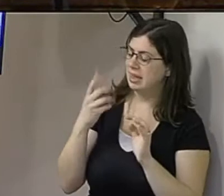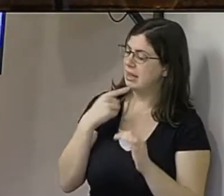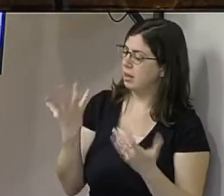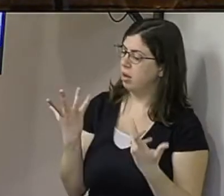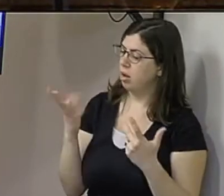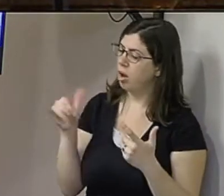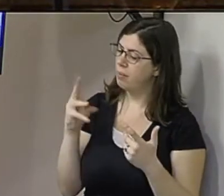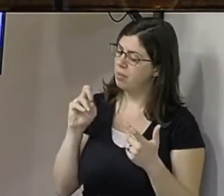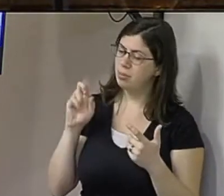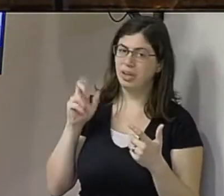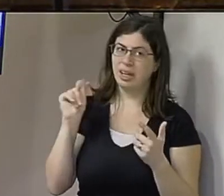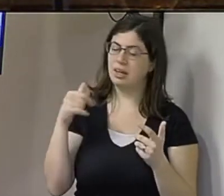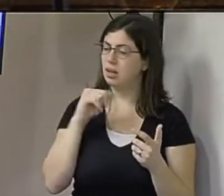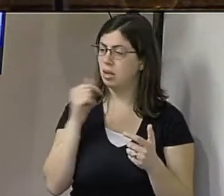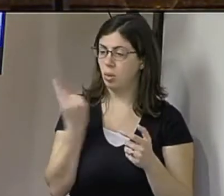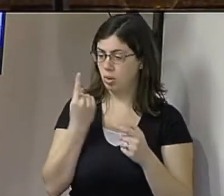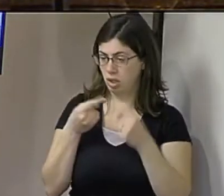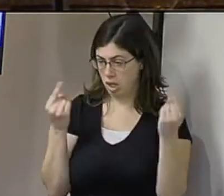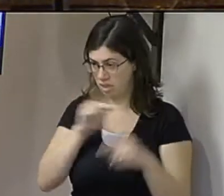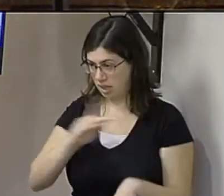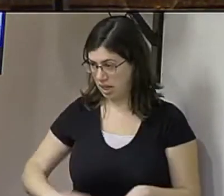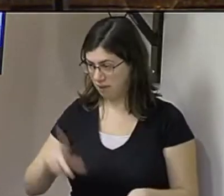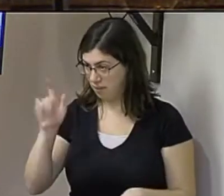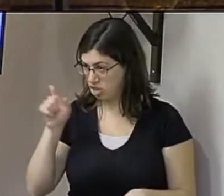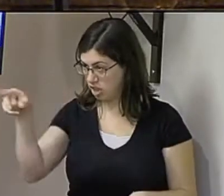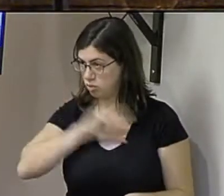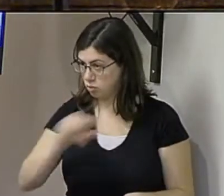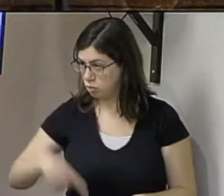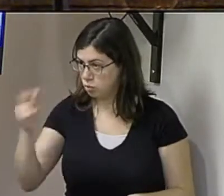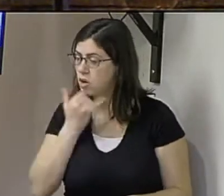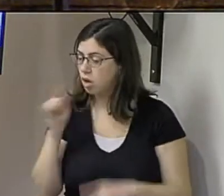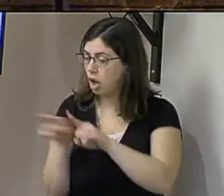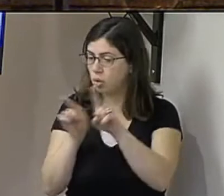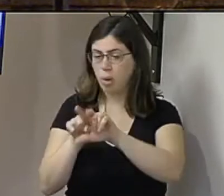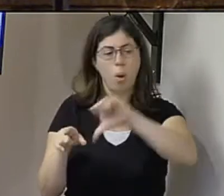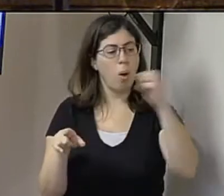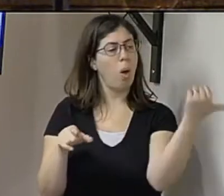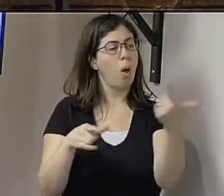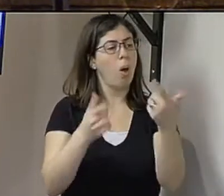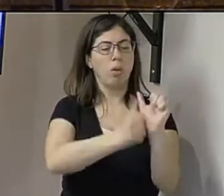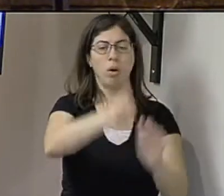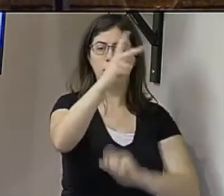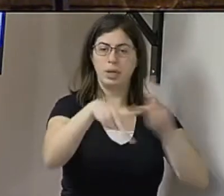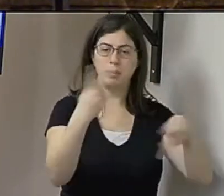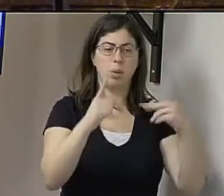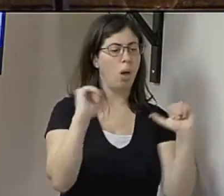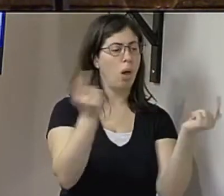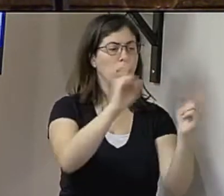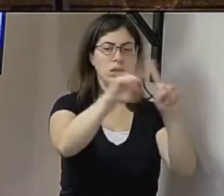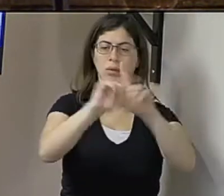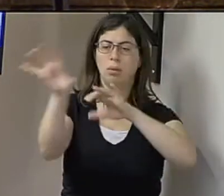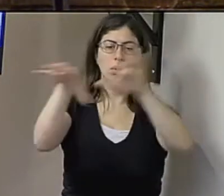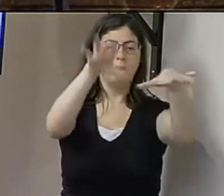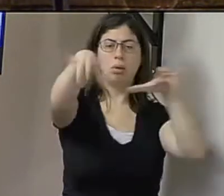of the king and the officials, not only against the king has Queen Vashti done wrong, but also against all the officials and all the peoples who are in all the provinces of